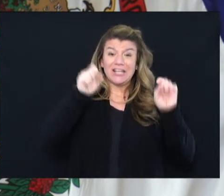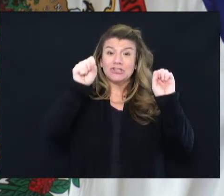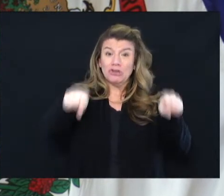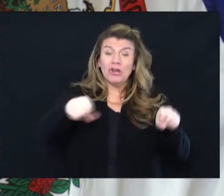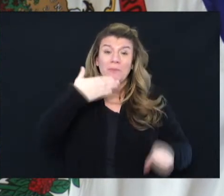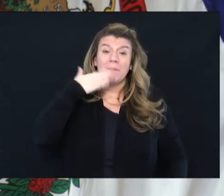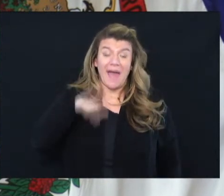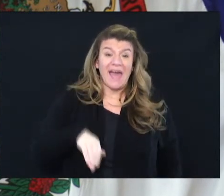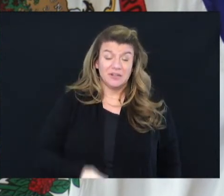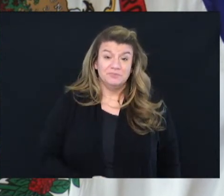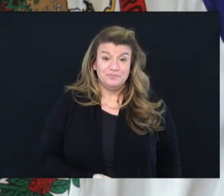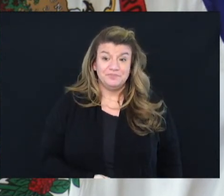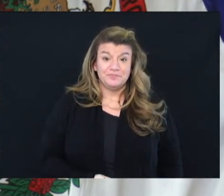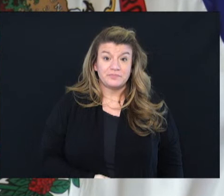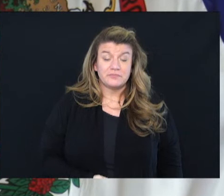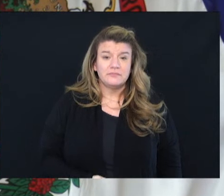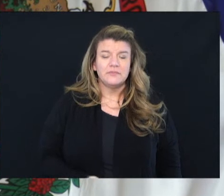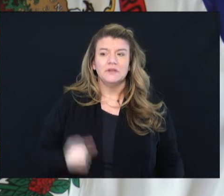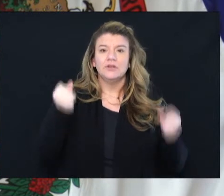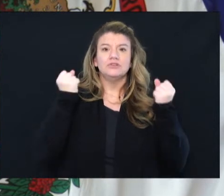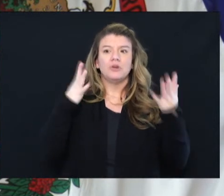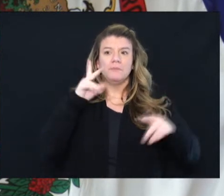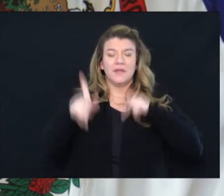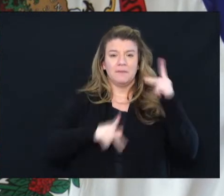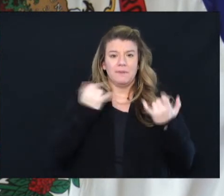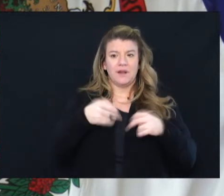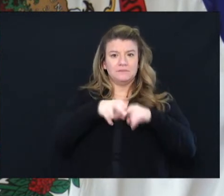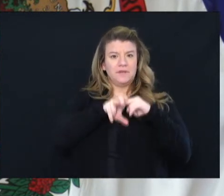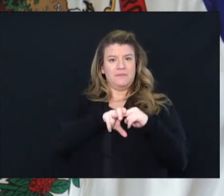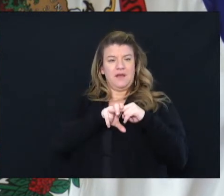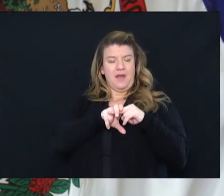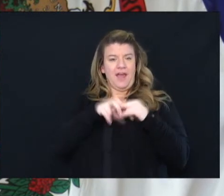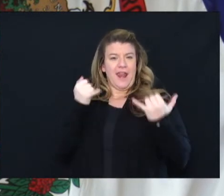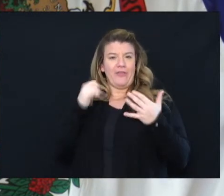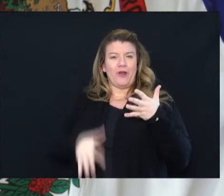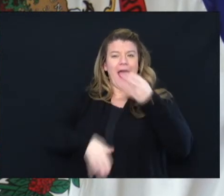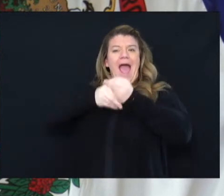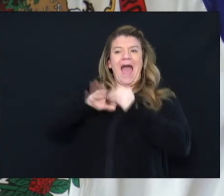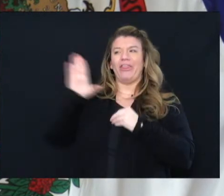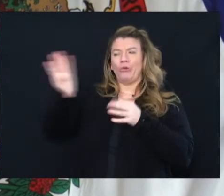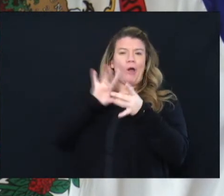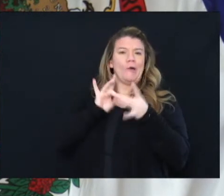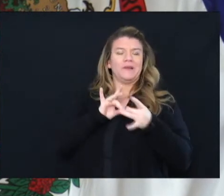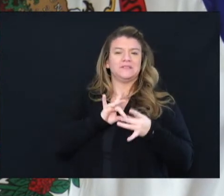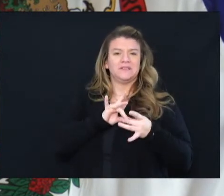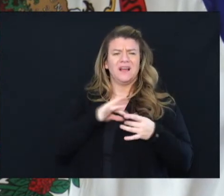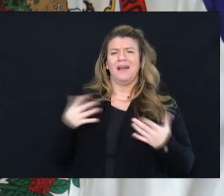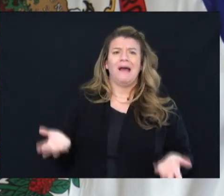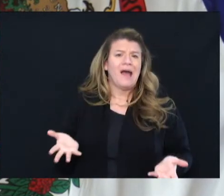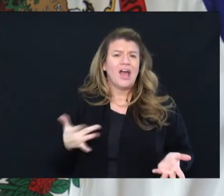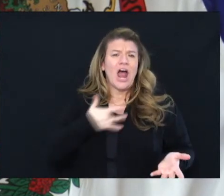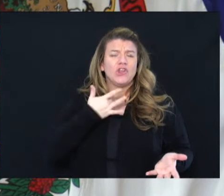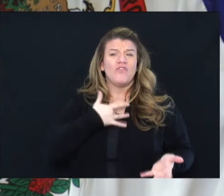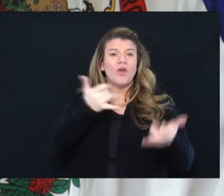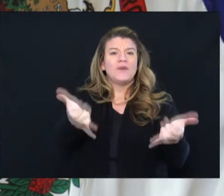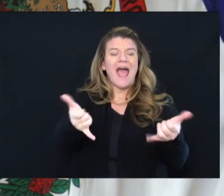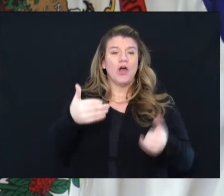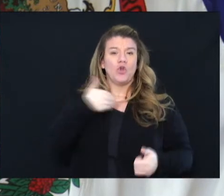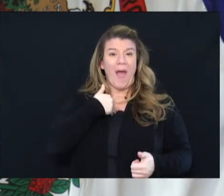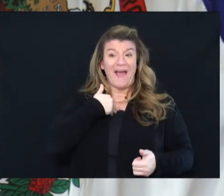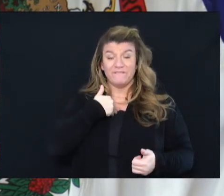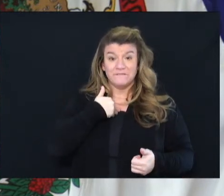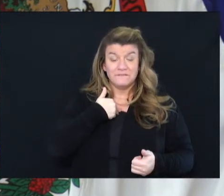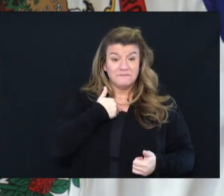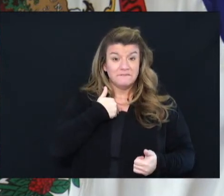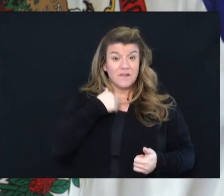bad. And so a lot of people now sit back and they say stuff like, well, how do you feel now that you got this? Do you